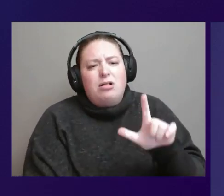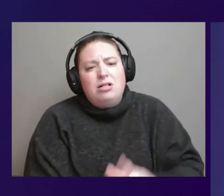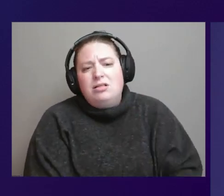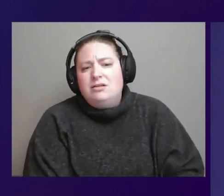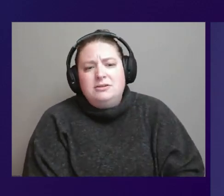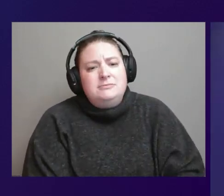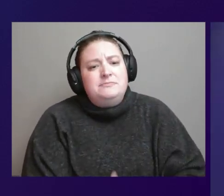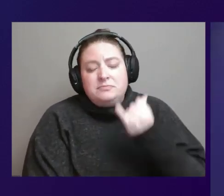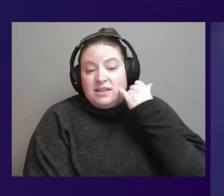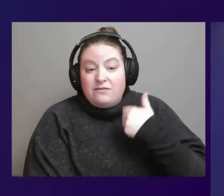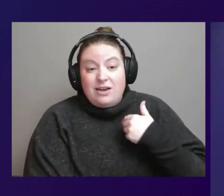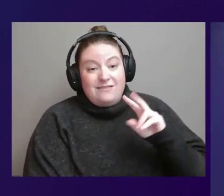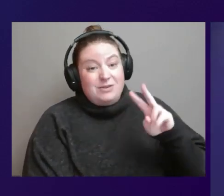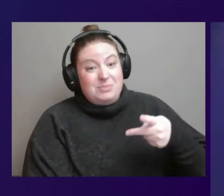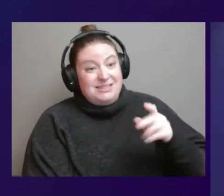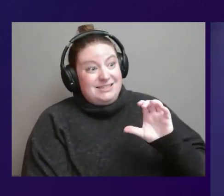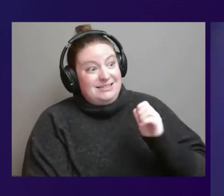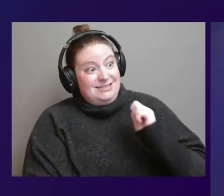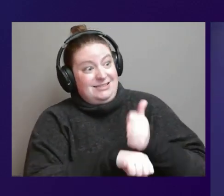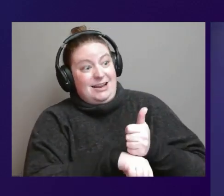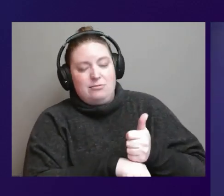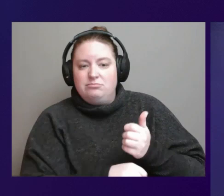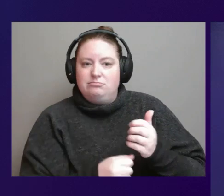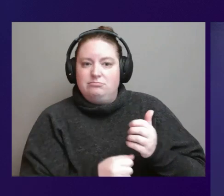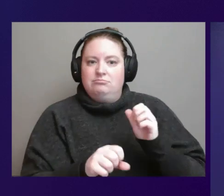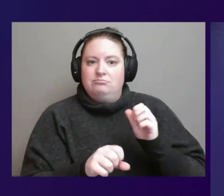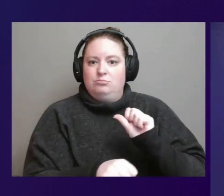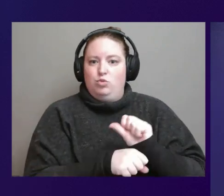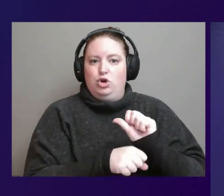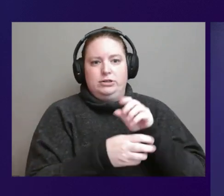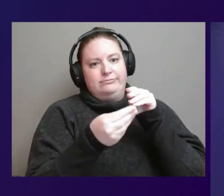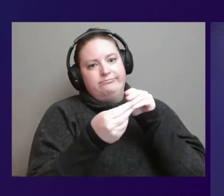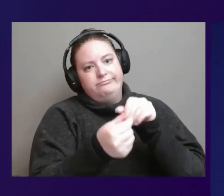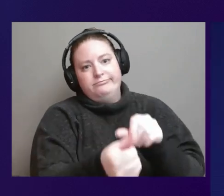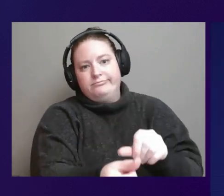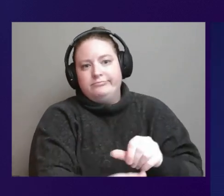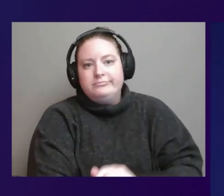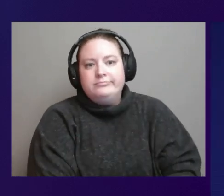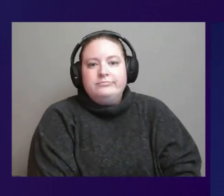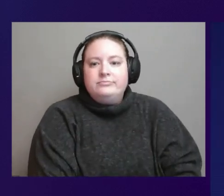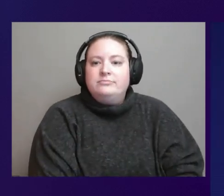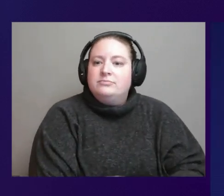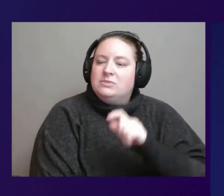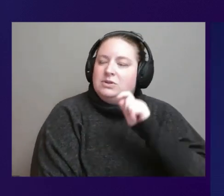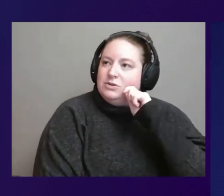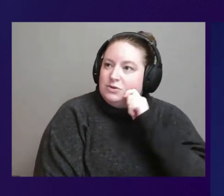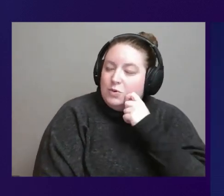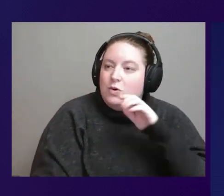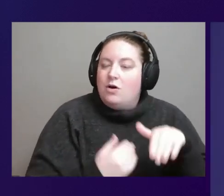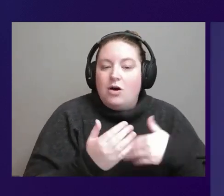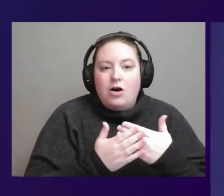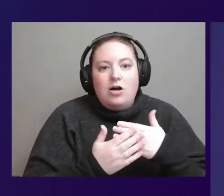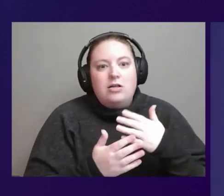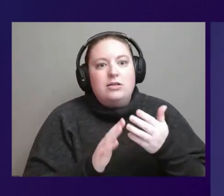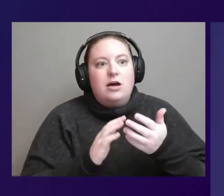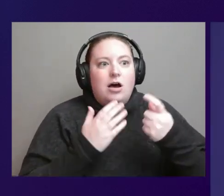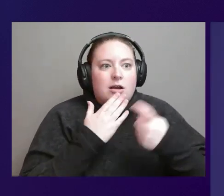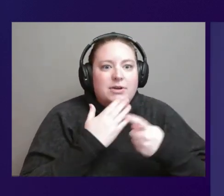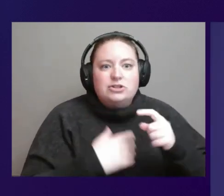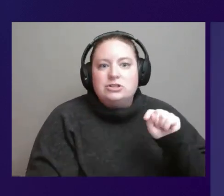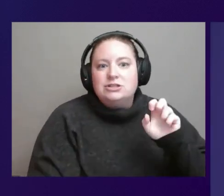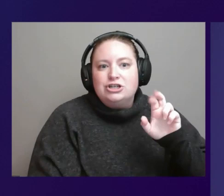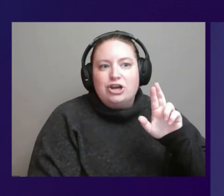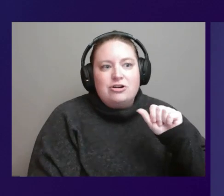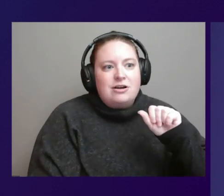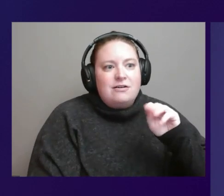works flawlessly. Yeah, exactly. Yeah, it's cool to see the level of automation you can do with CloudFormation, Terraform, all these tools customers have. Yeah, it's really fun.